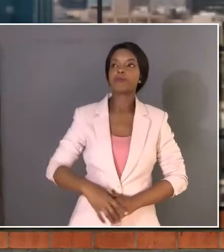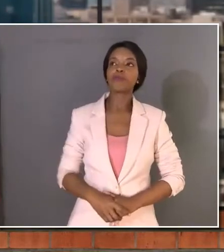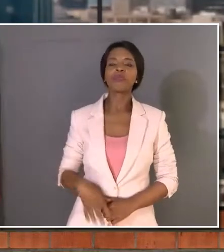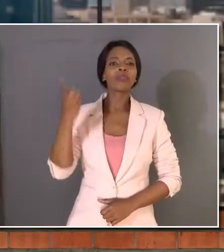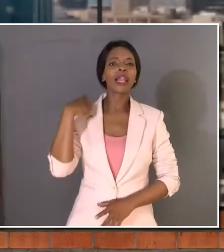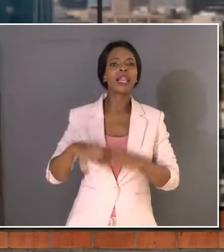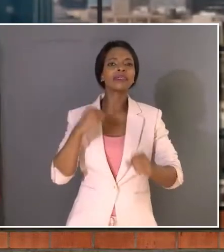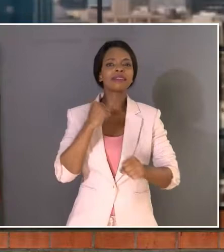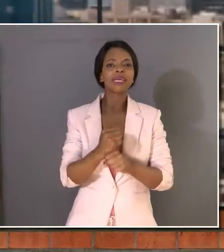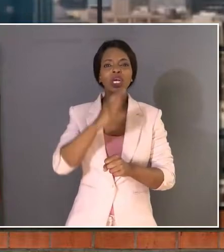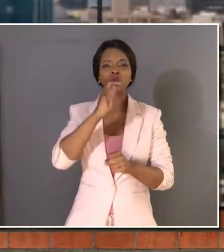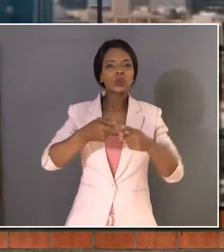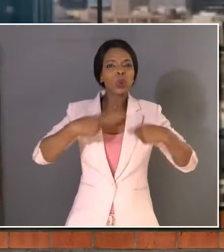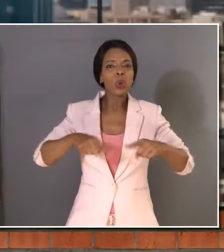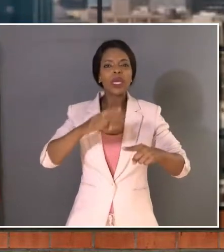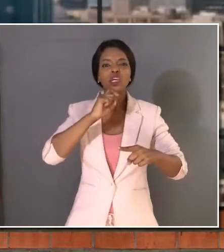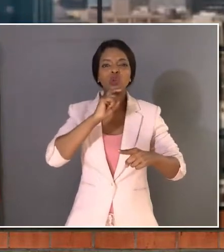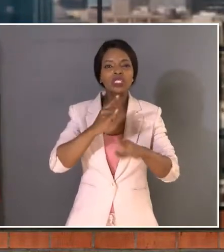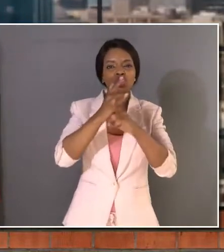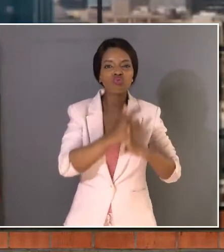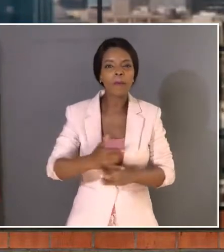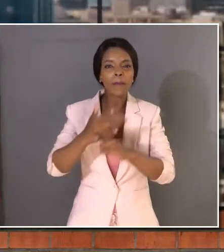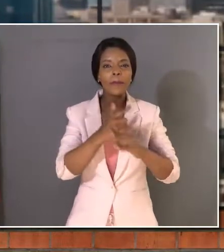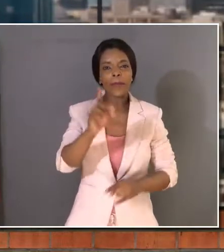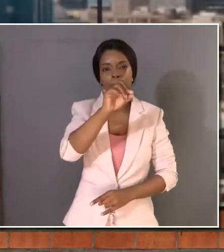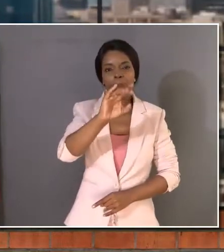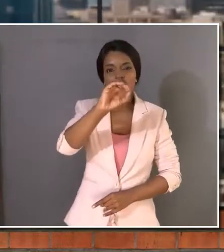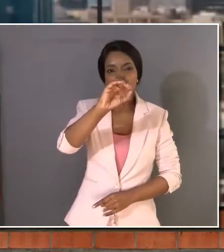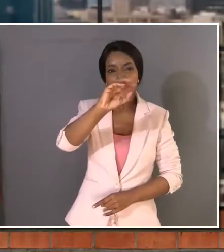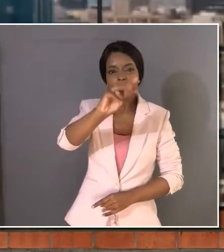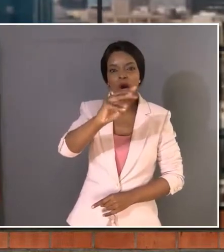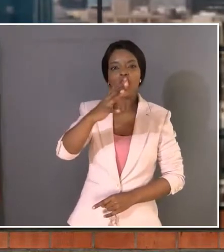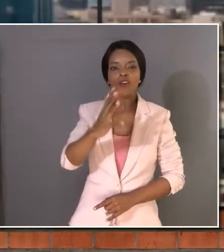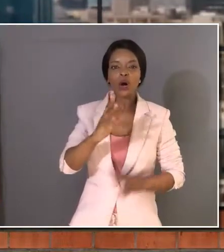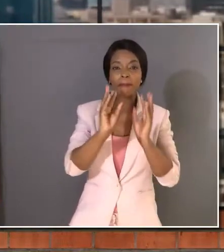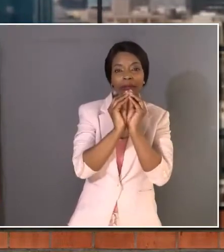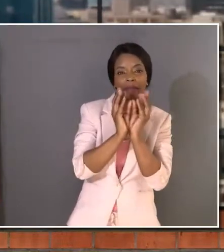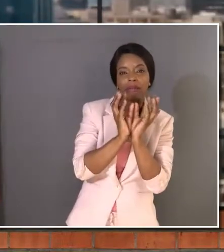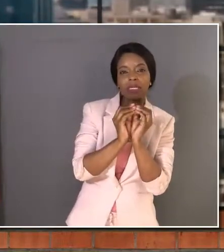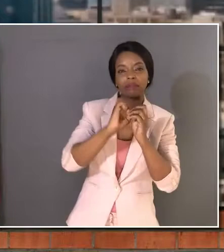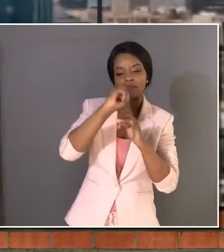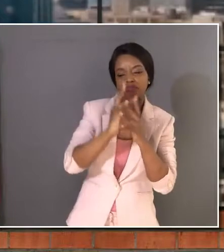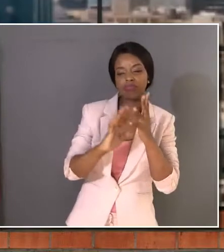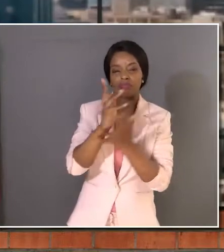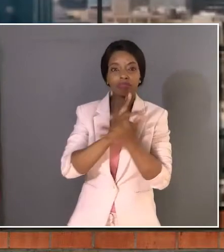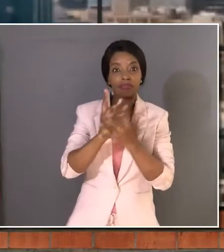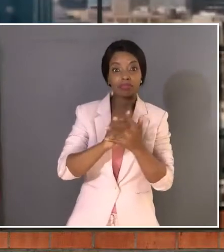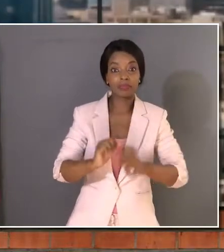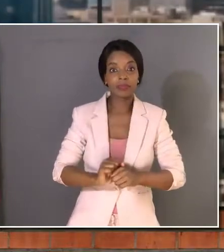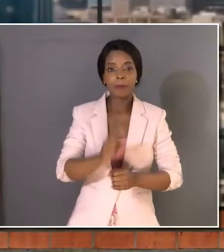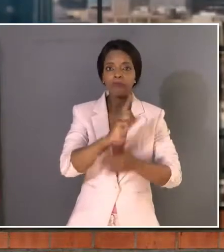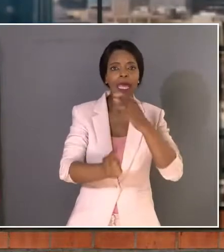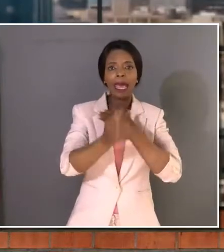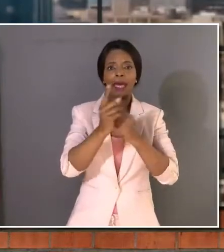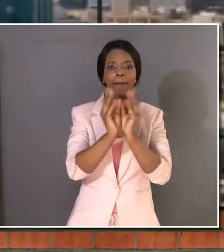or other video communications to connect with our work colleagues. Which of the following were you guilty of when your camera